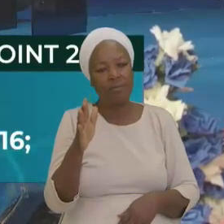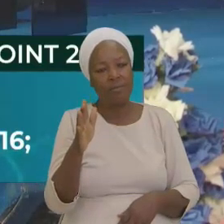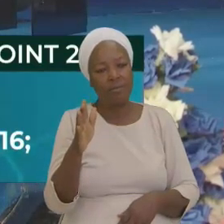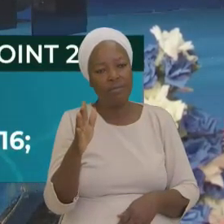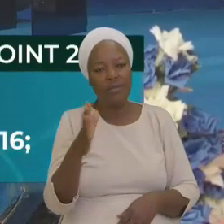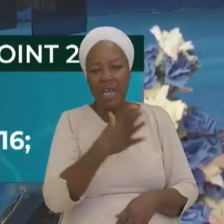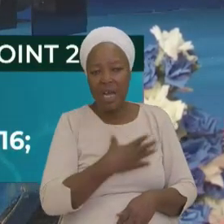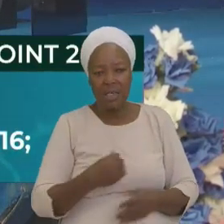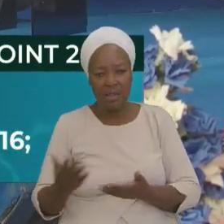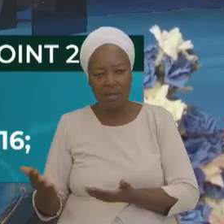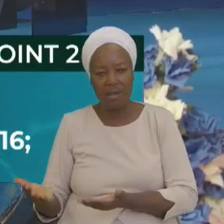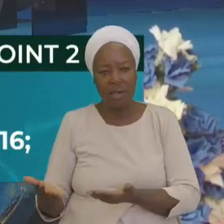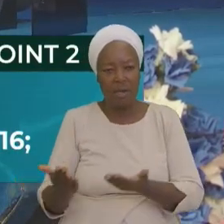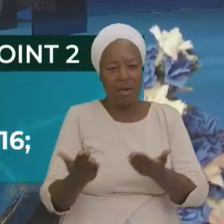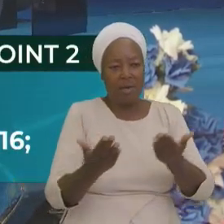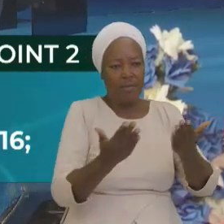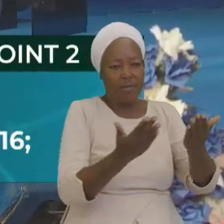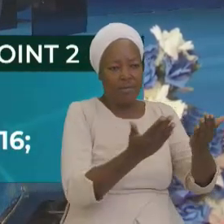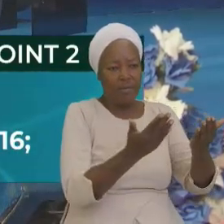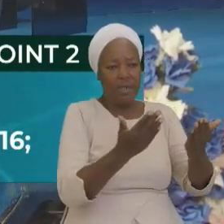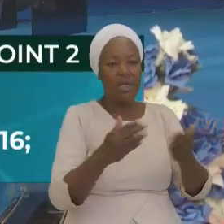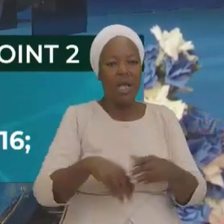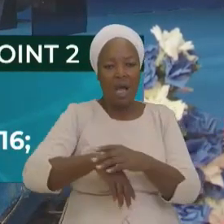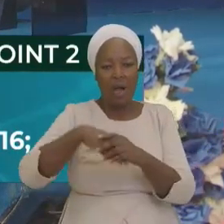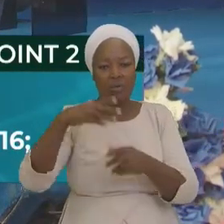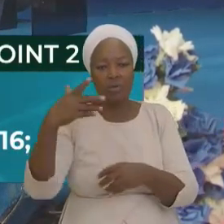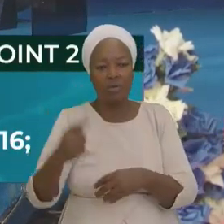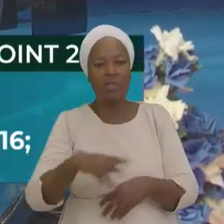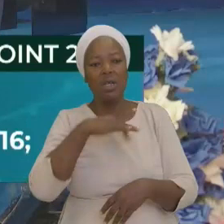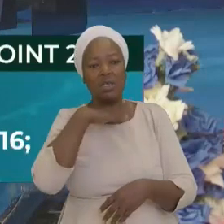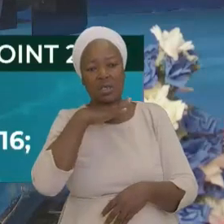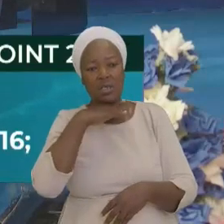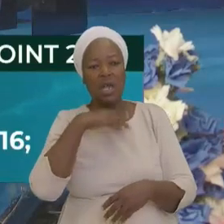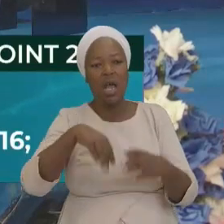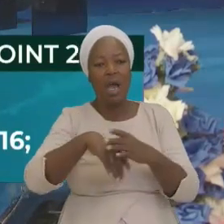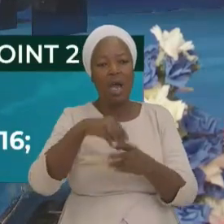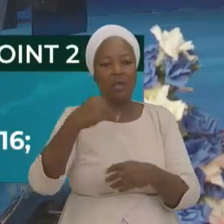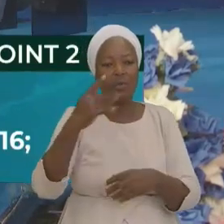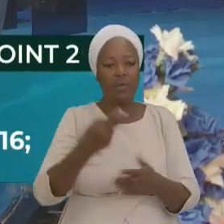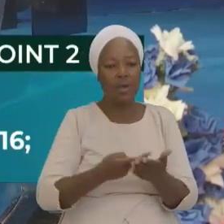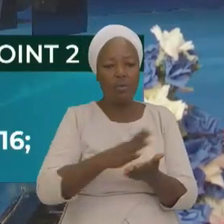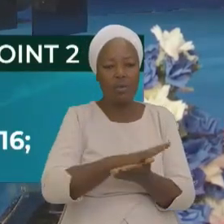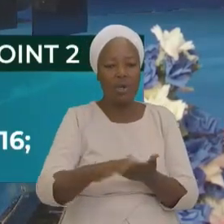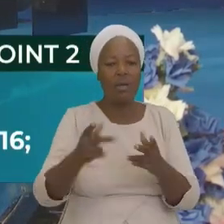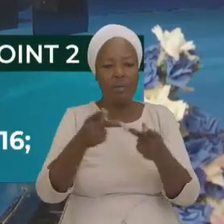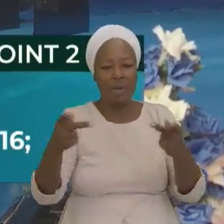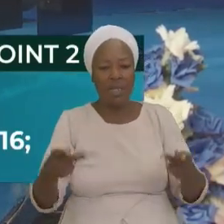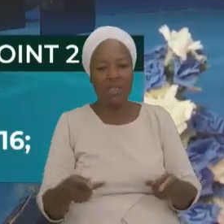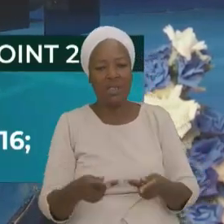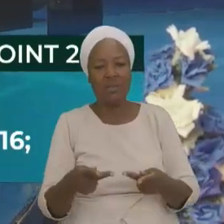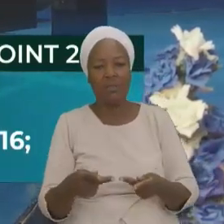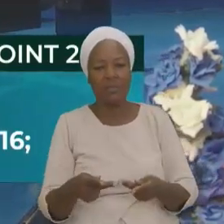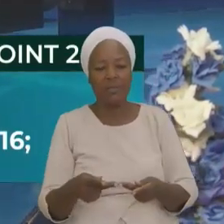and carry forth the filthiness out of the holy place.